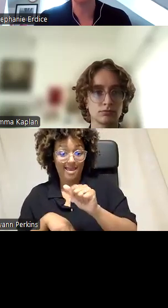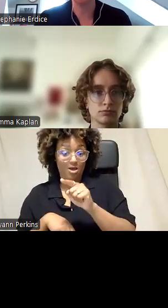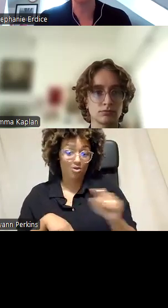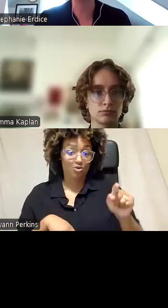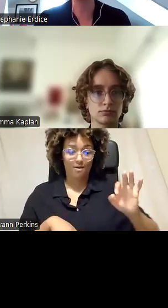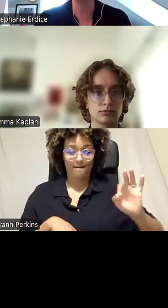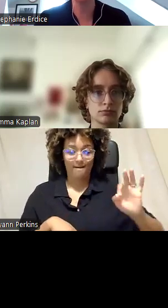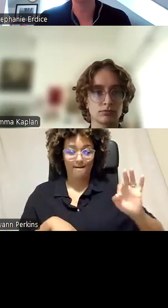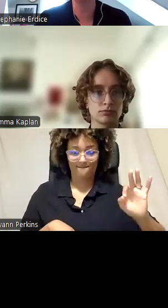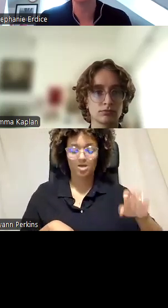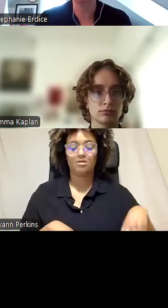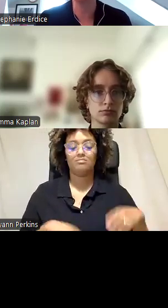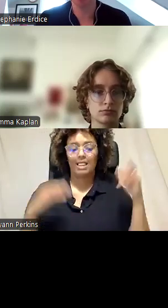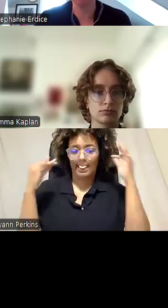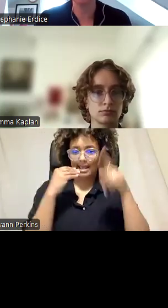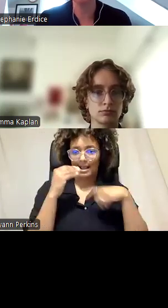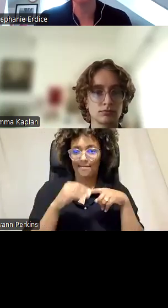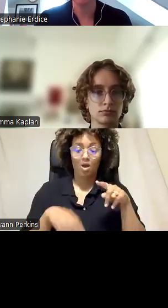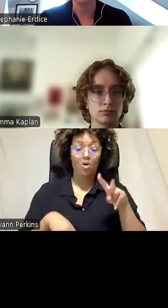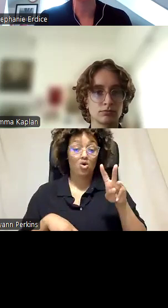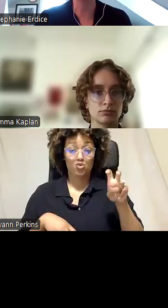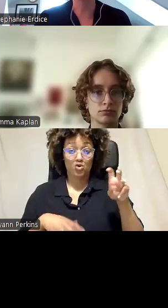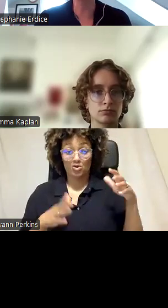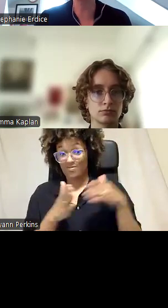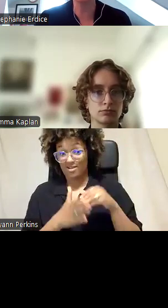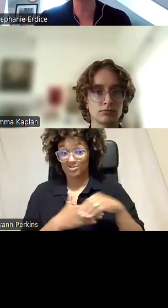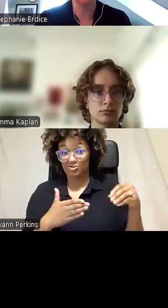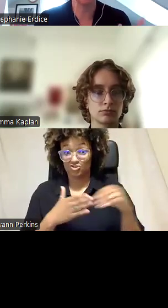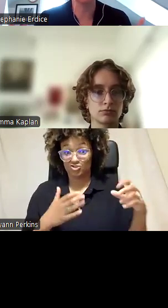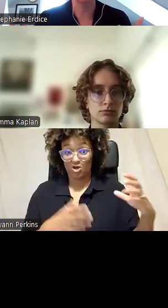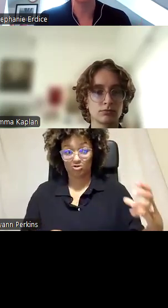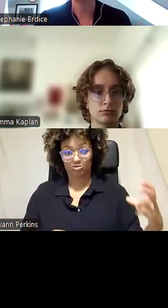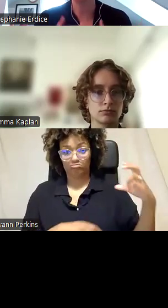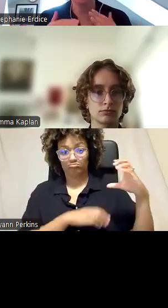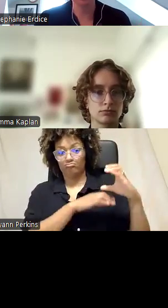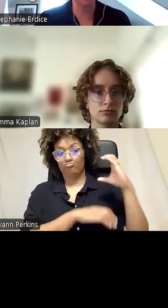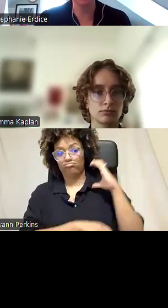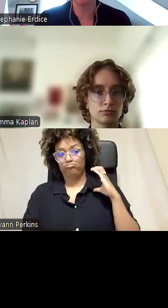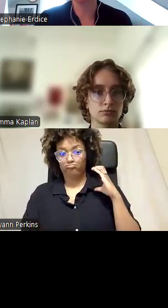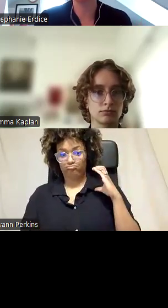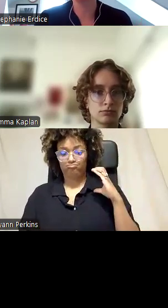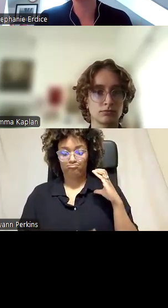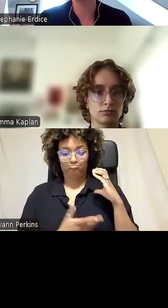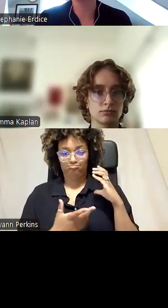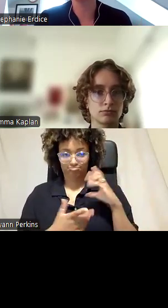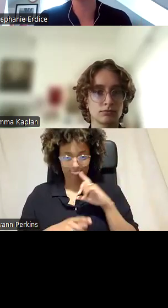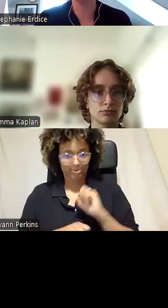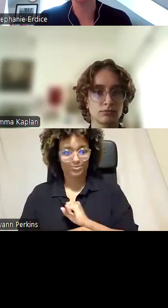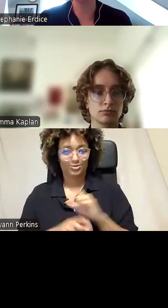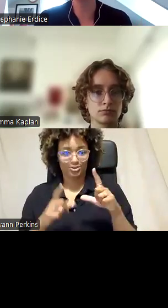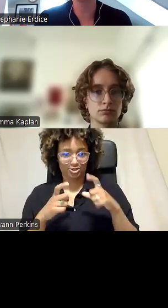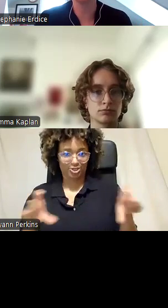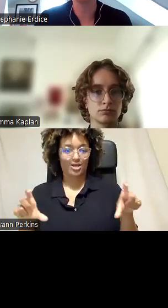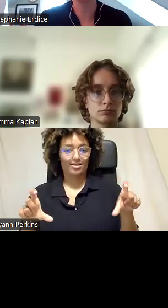would do with $200,000. So if you just got a check, legitimate check for